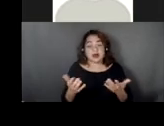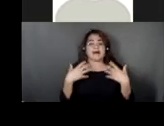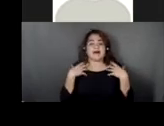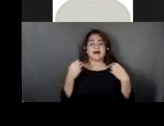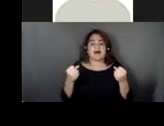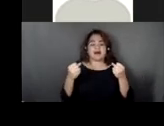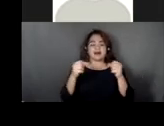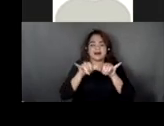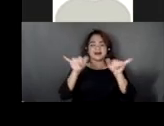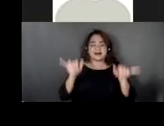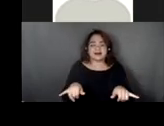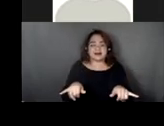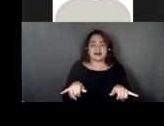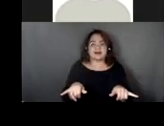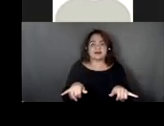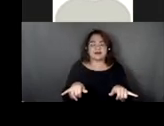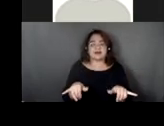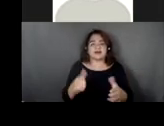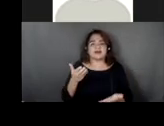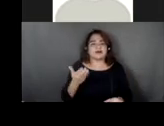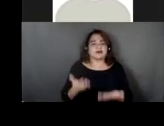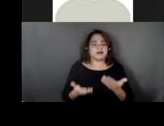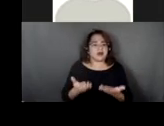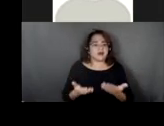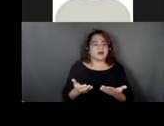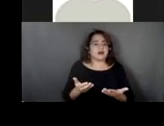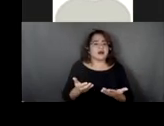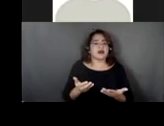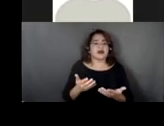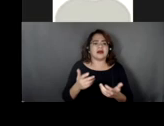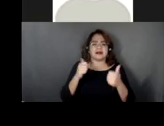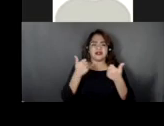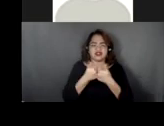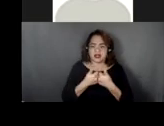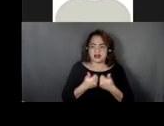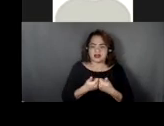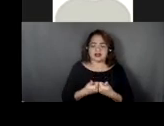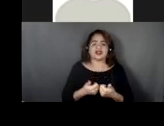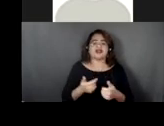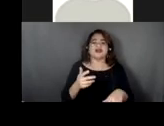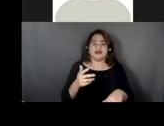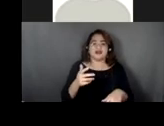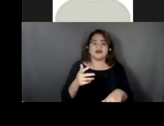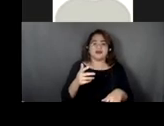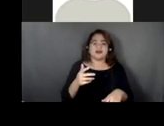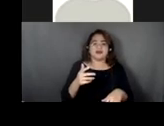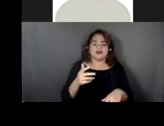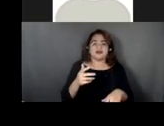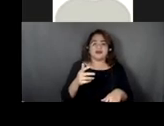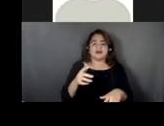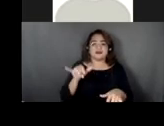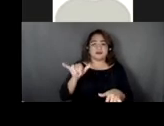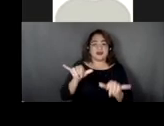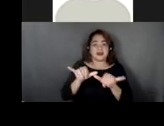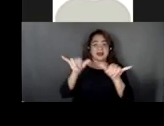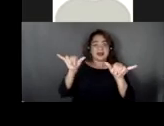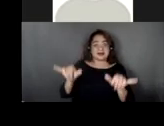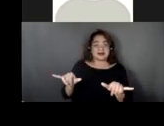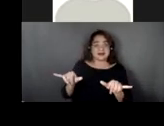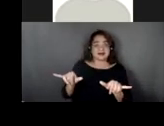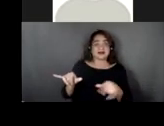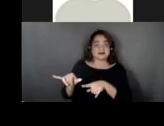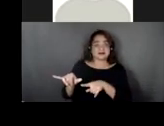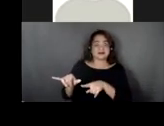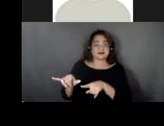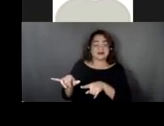system where there may be specific challenges that the system faces and transgender